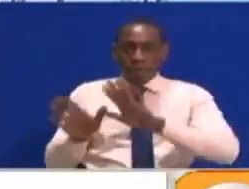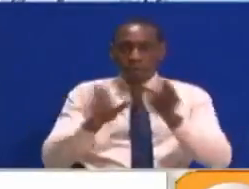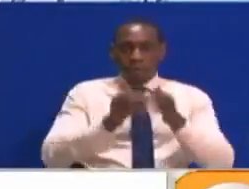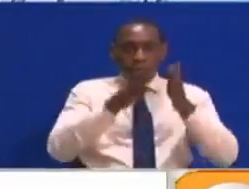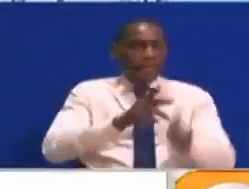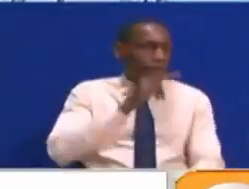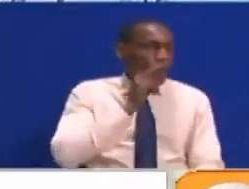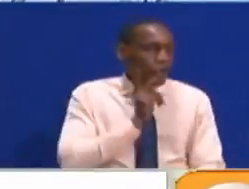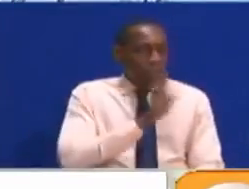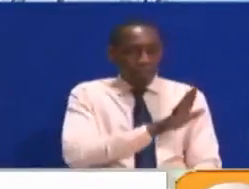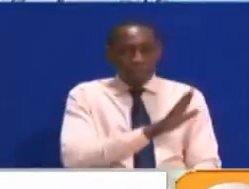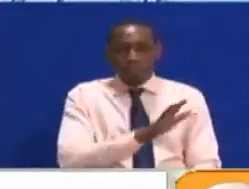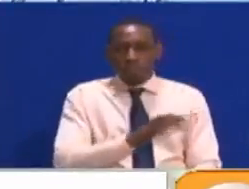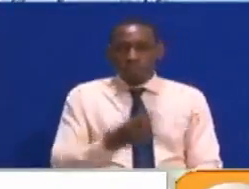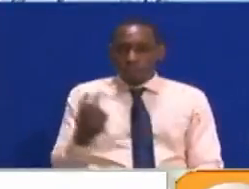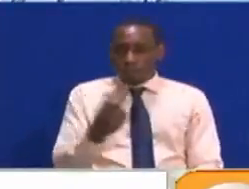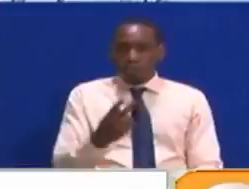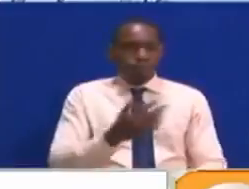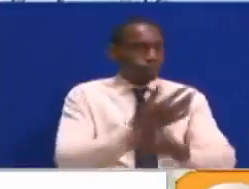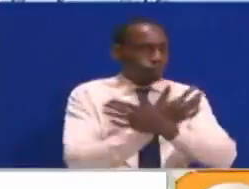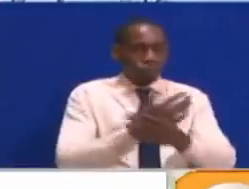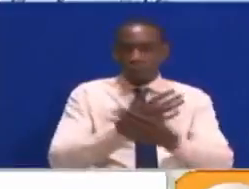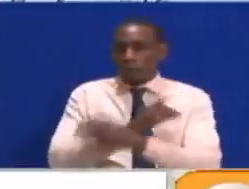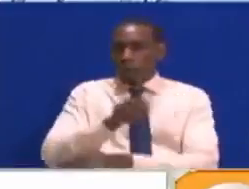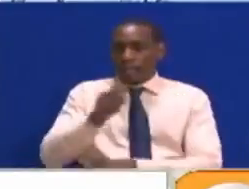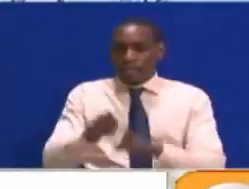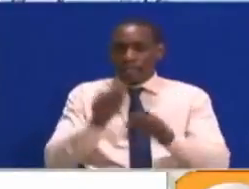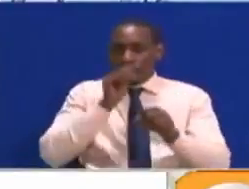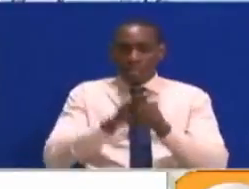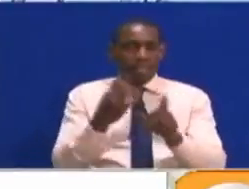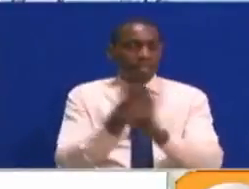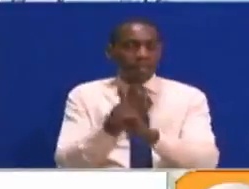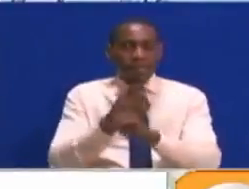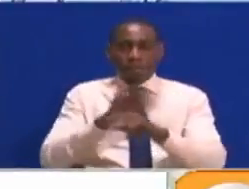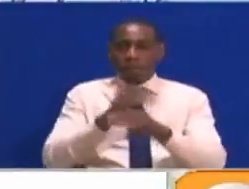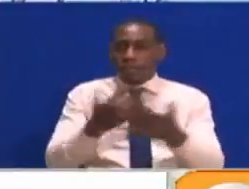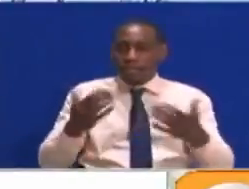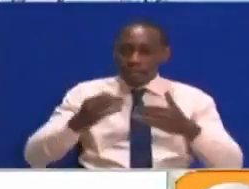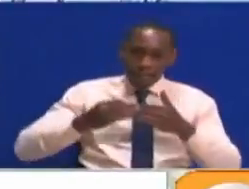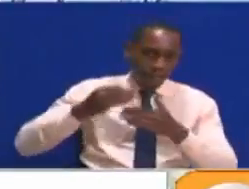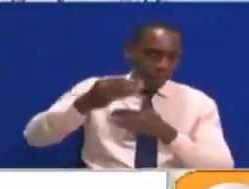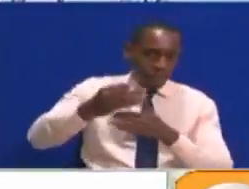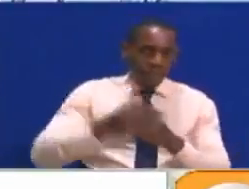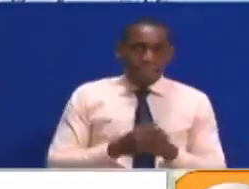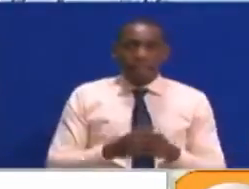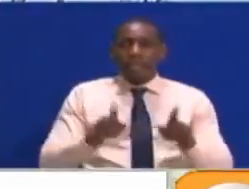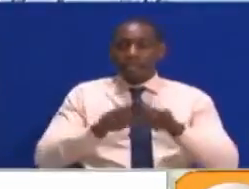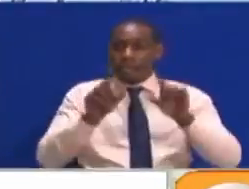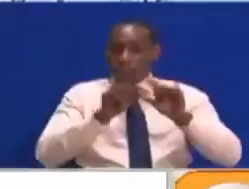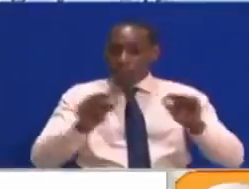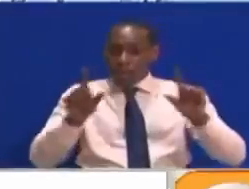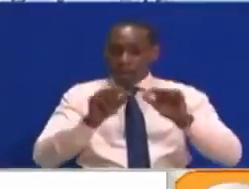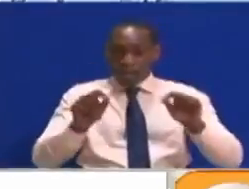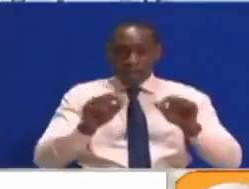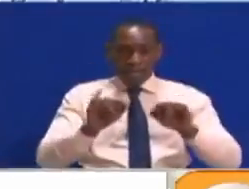leader Kalonzo Musyoka exchanged bear hugs and pledged all manner of good manners going forward in what was termed by